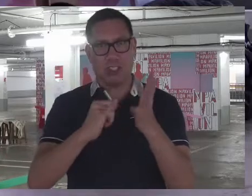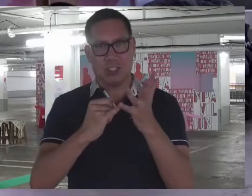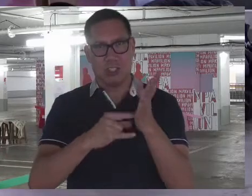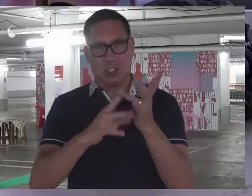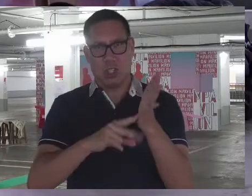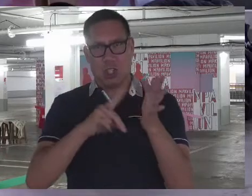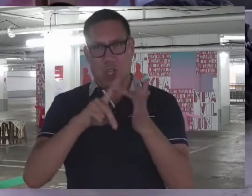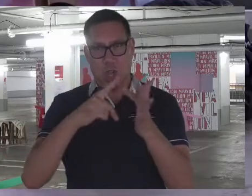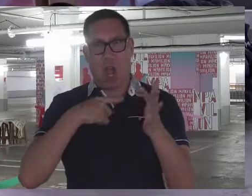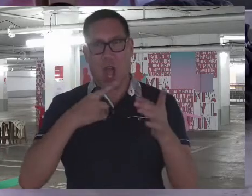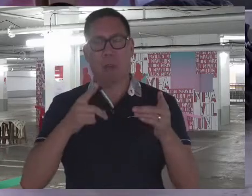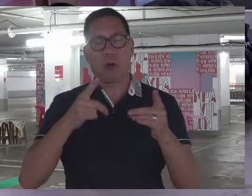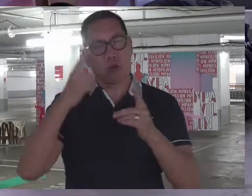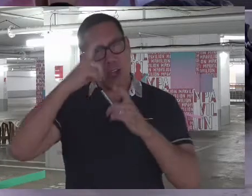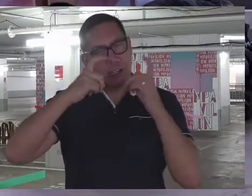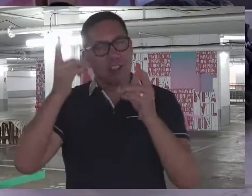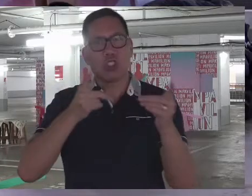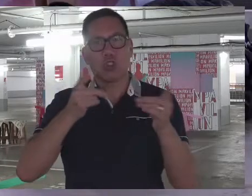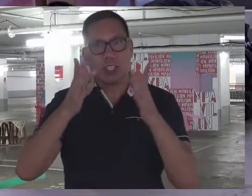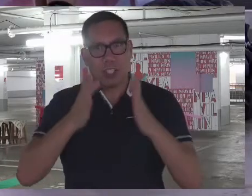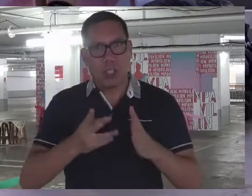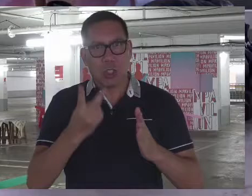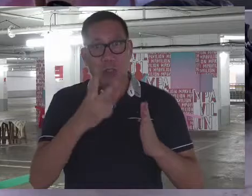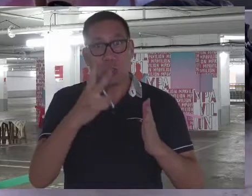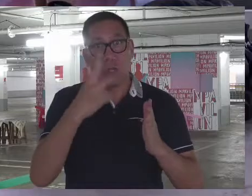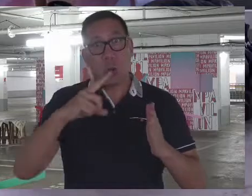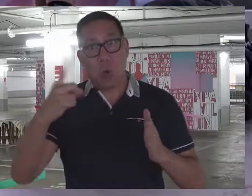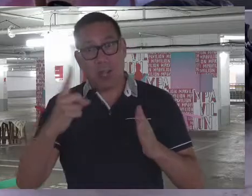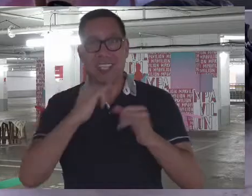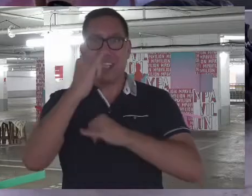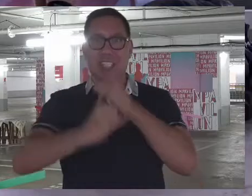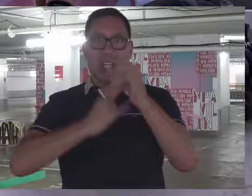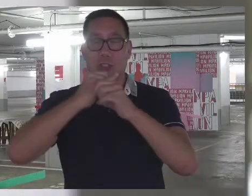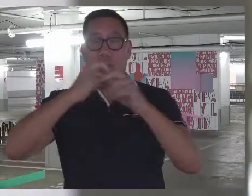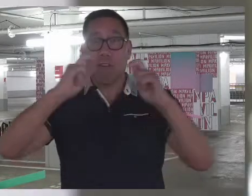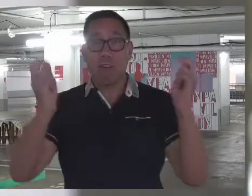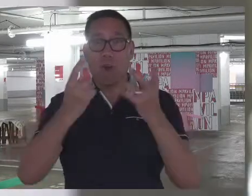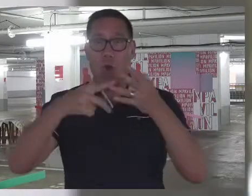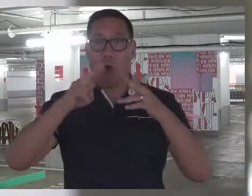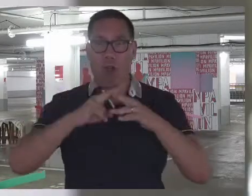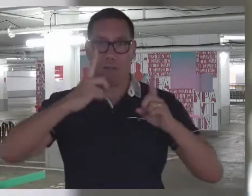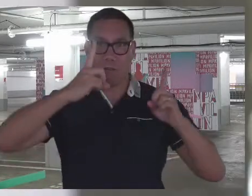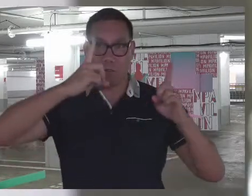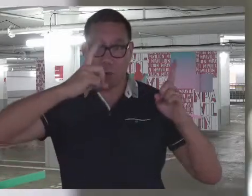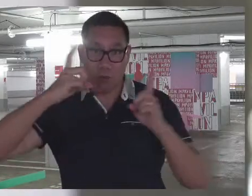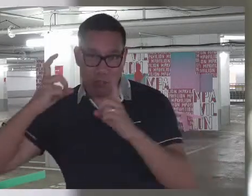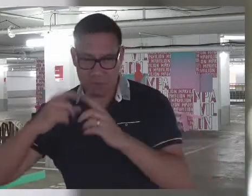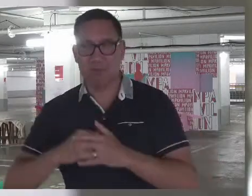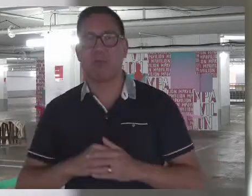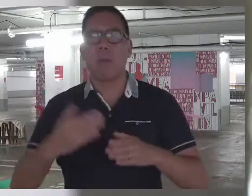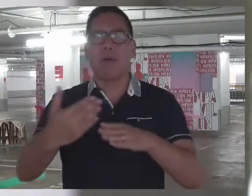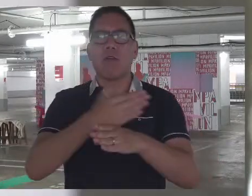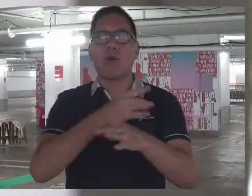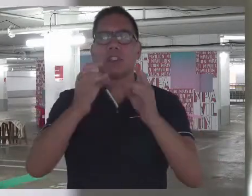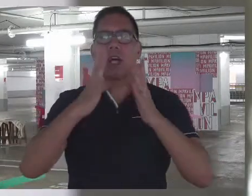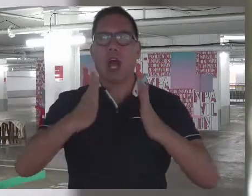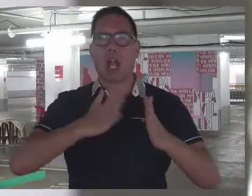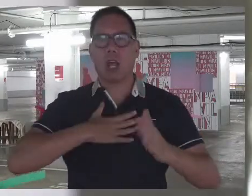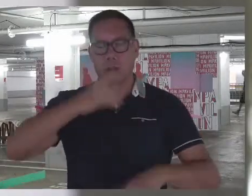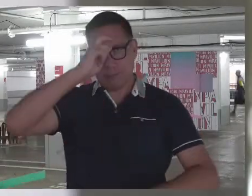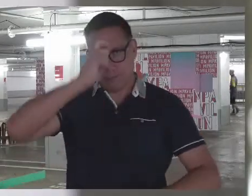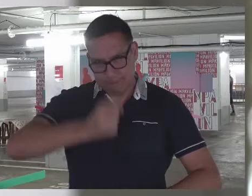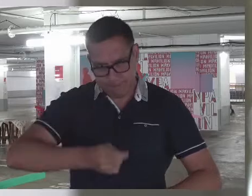Photo 2021 International Festival of Photography. Before we begin, I would like to acknowledge